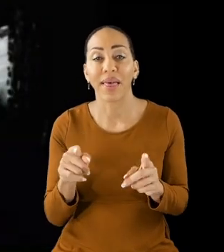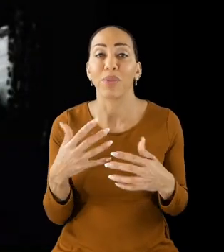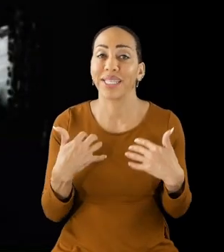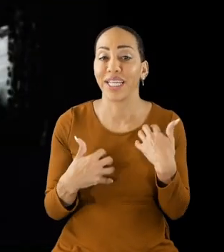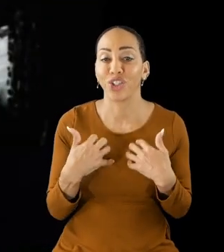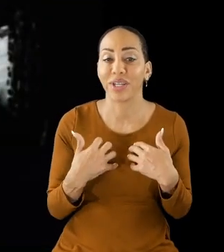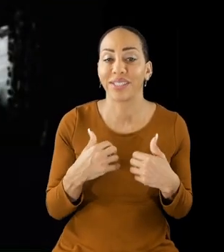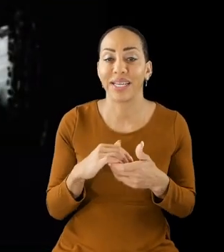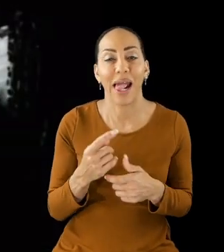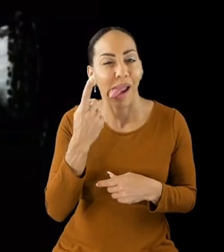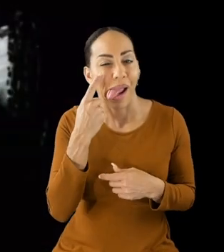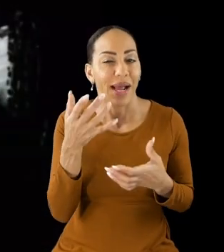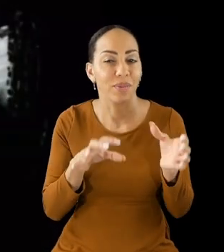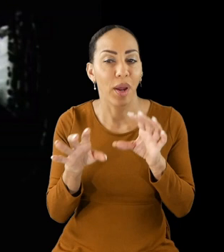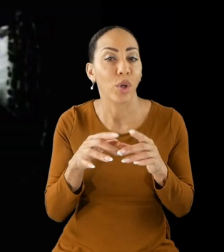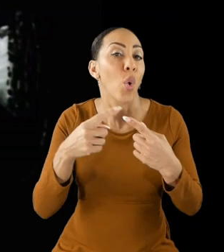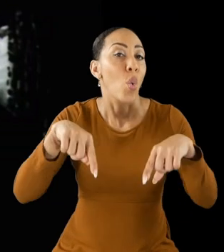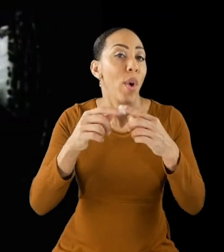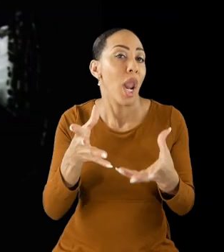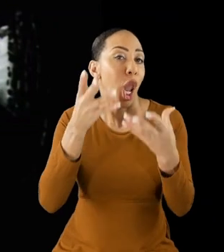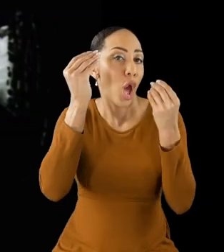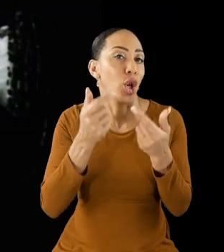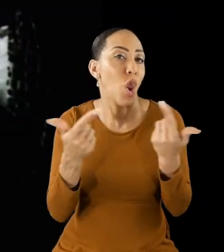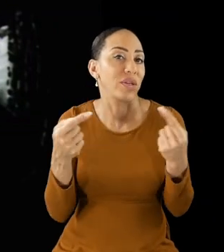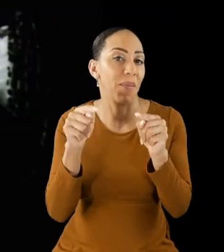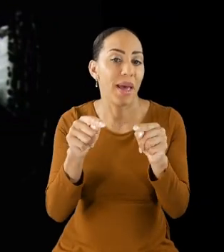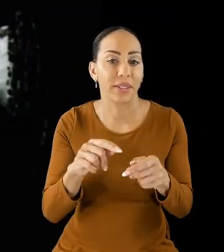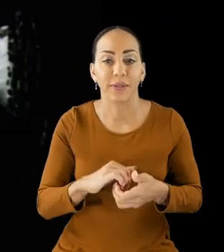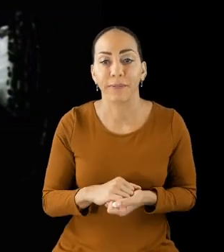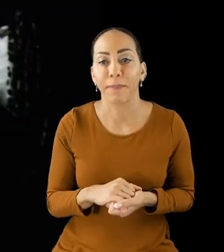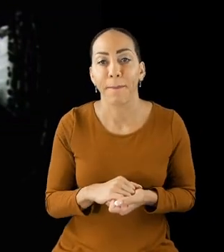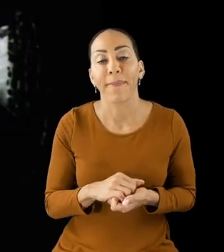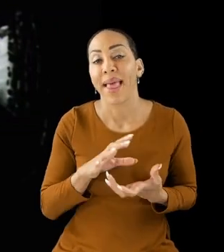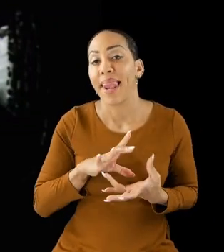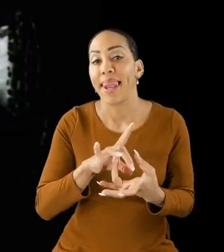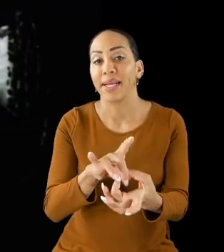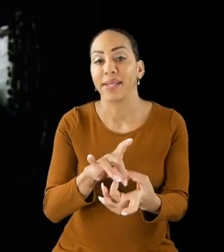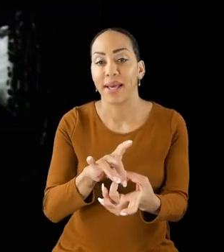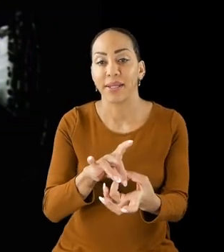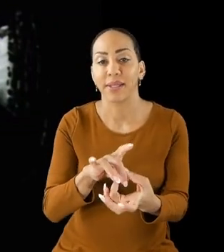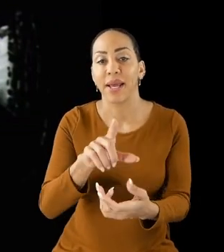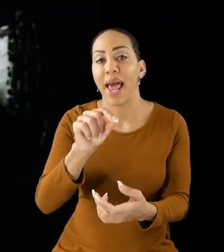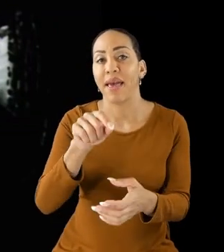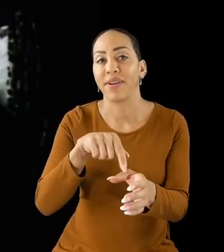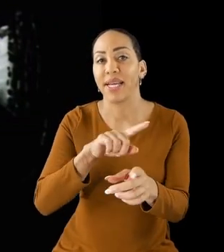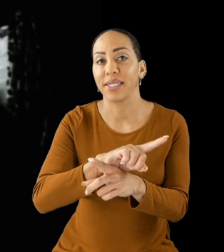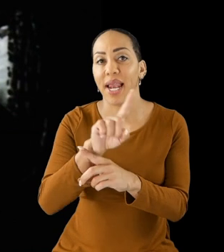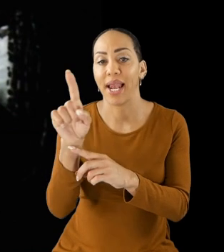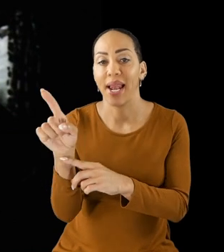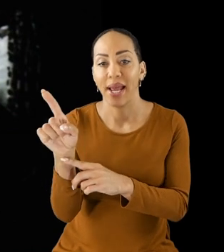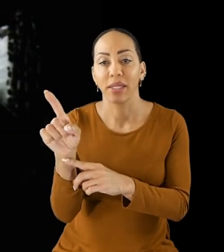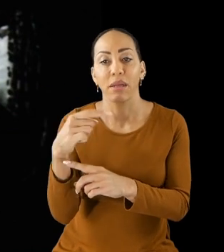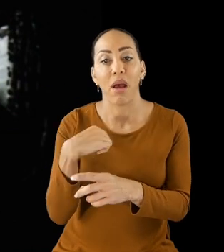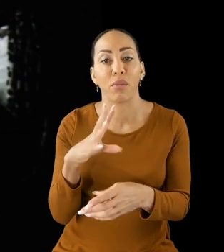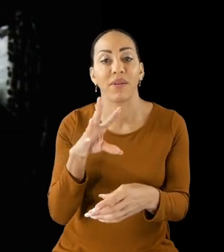Okay, so that was quite, you know, an interesting experiment, and we'd learnt a lot from it. Sort of leading on from that, 11